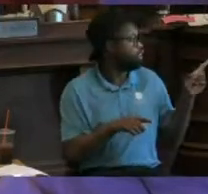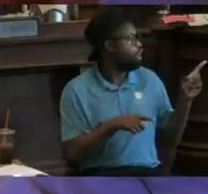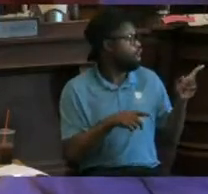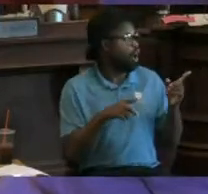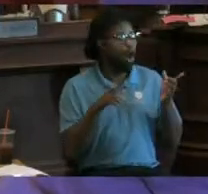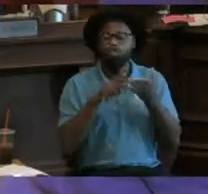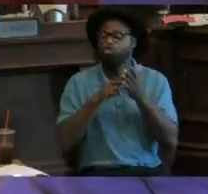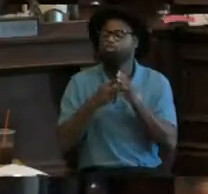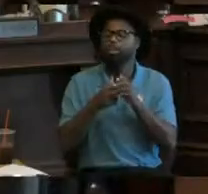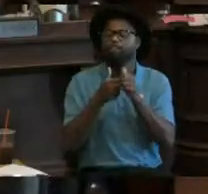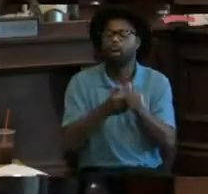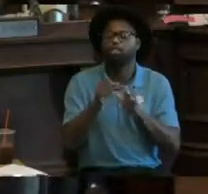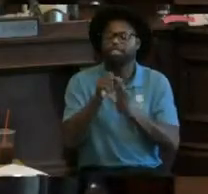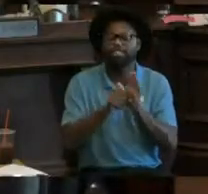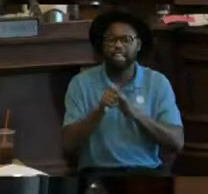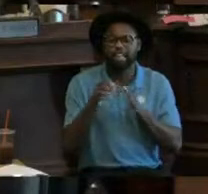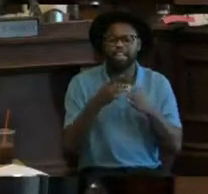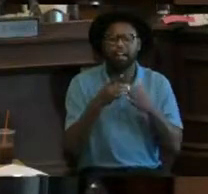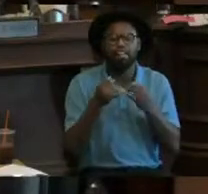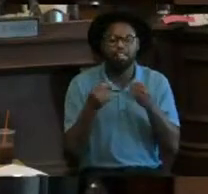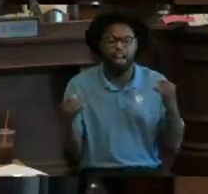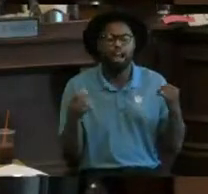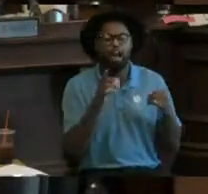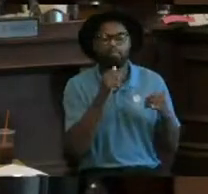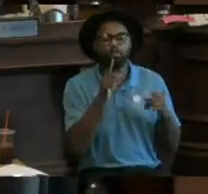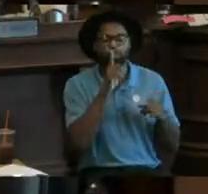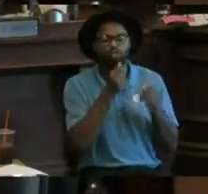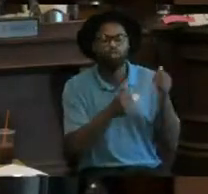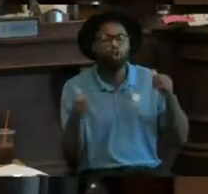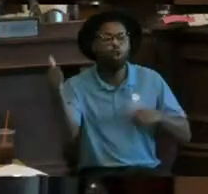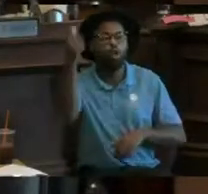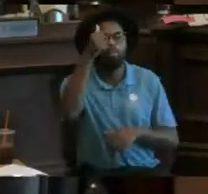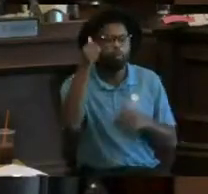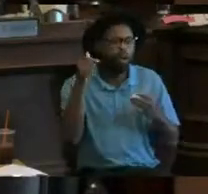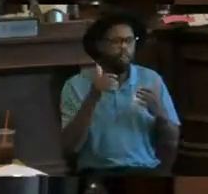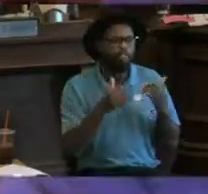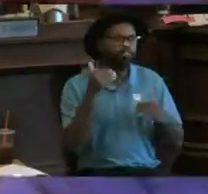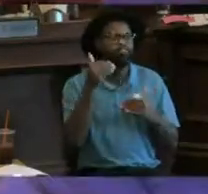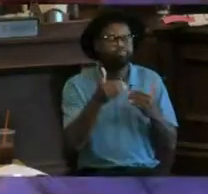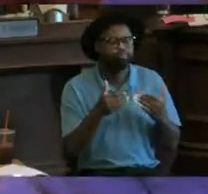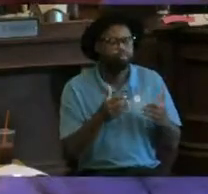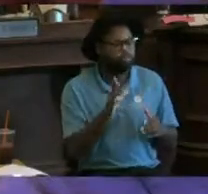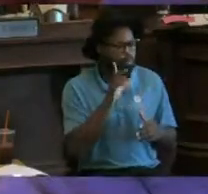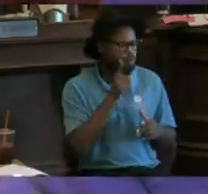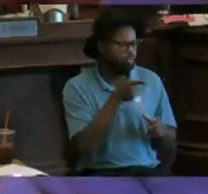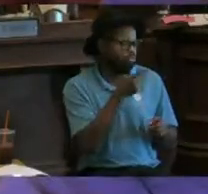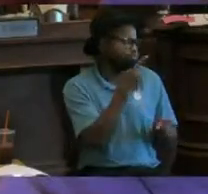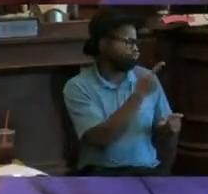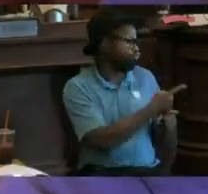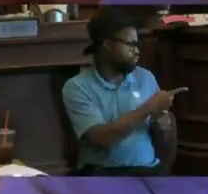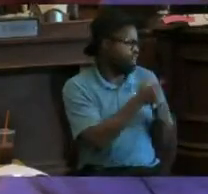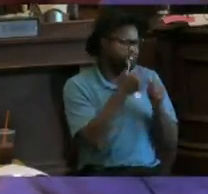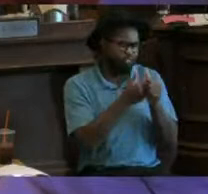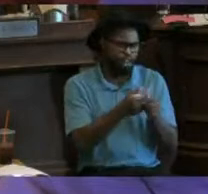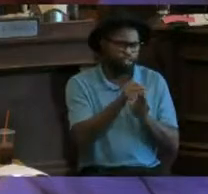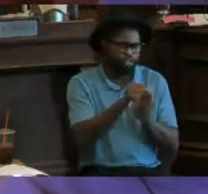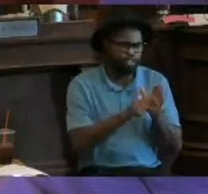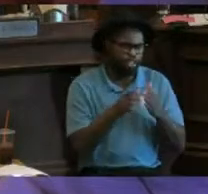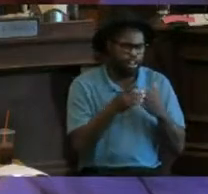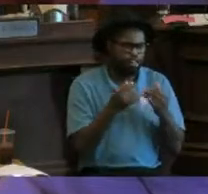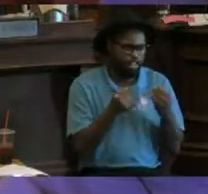didn't know if you were going above or below the state guidelines. So that. Following the state guidelines, but I think that's a good point. And we are a